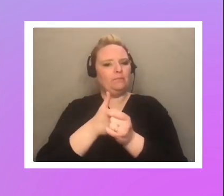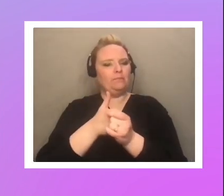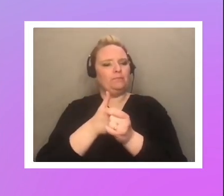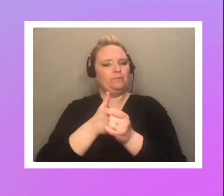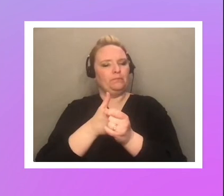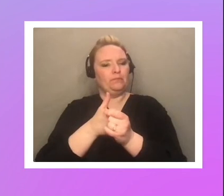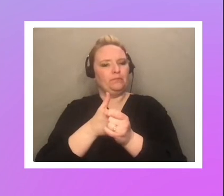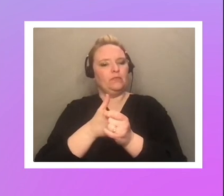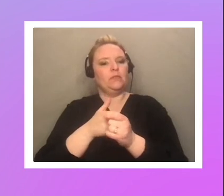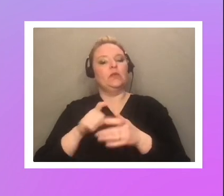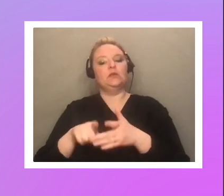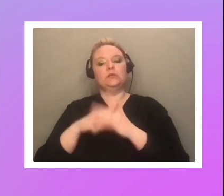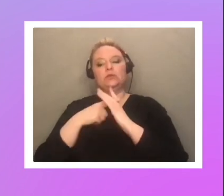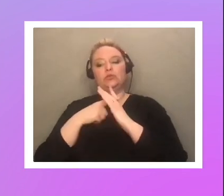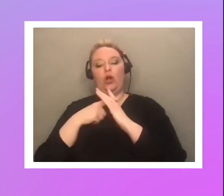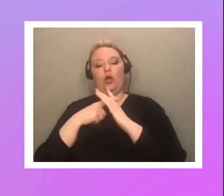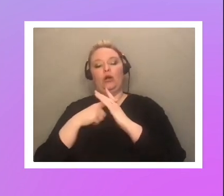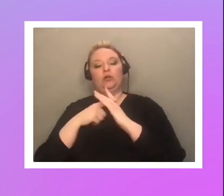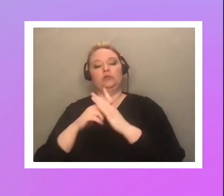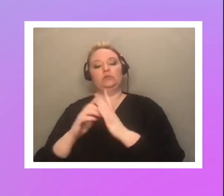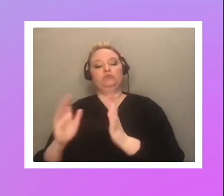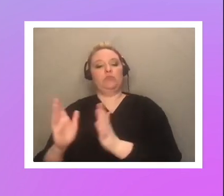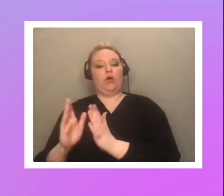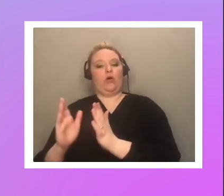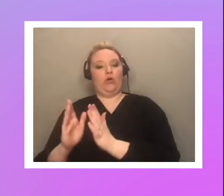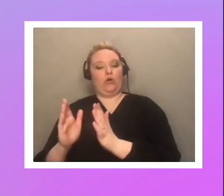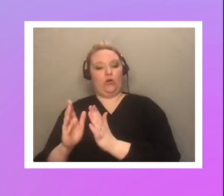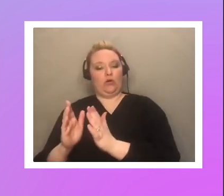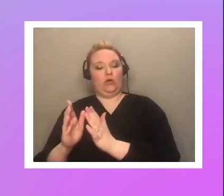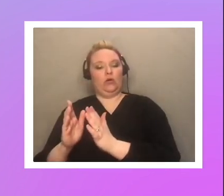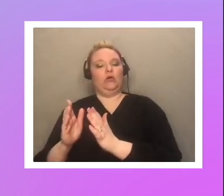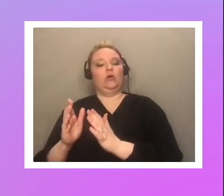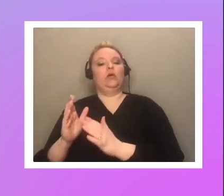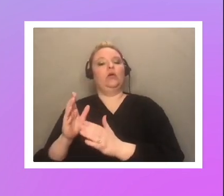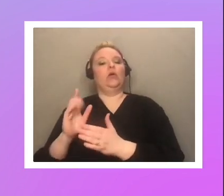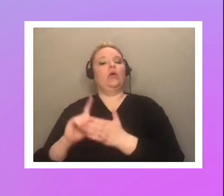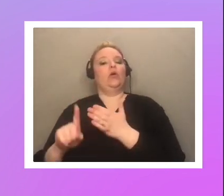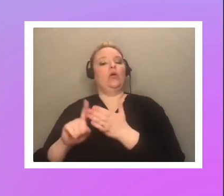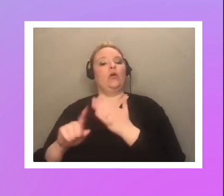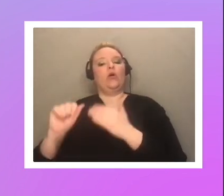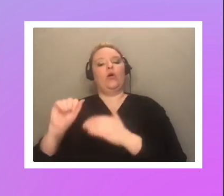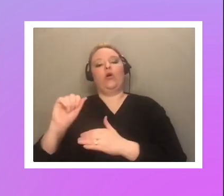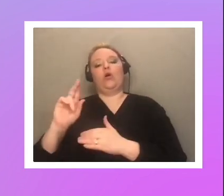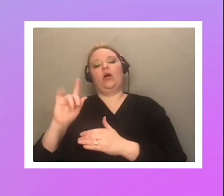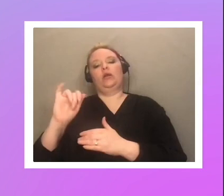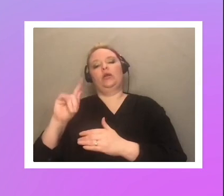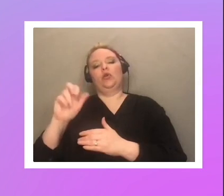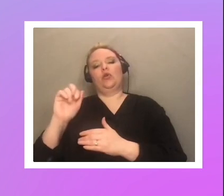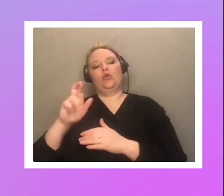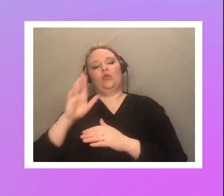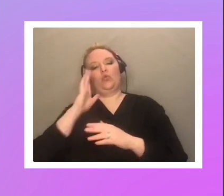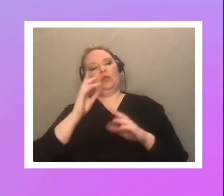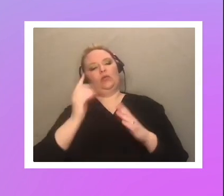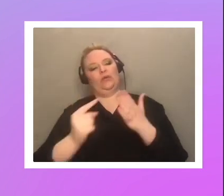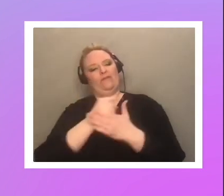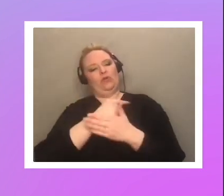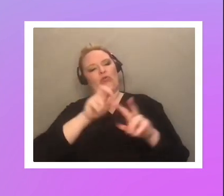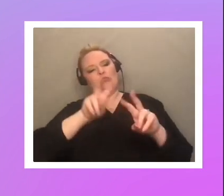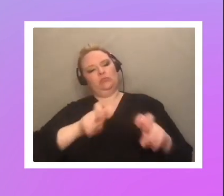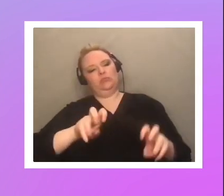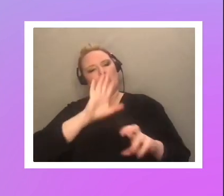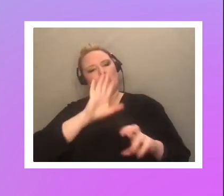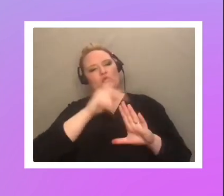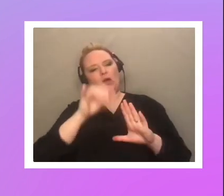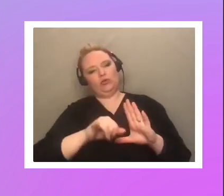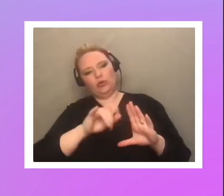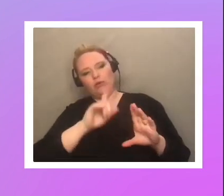start small, have an experienced auditor review your project for accessibility.